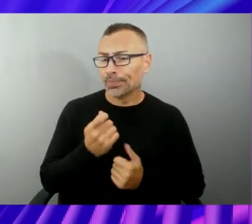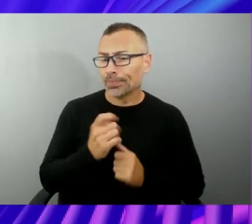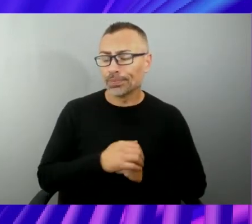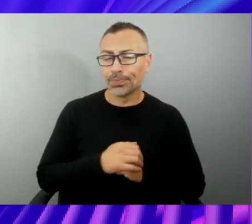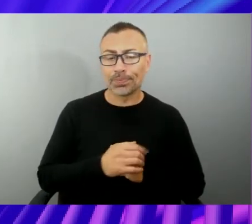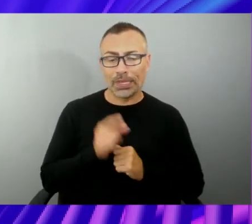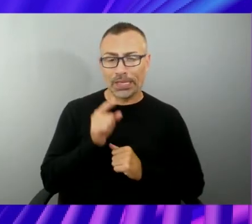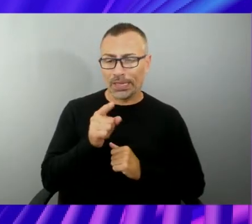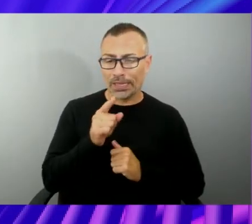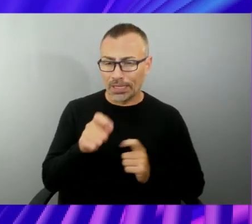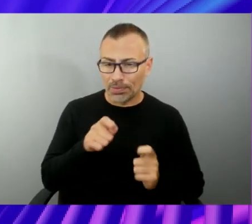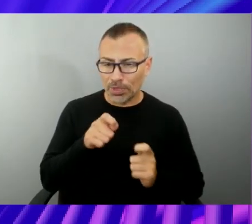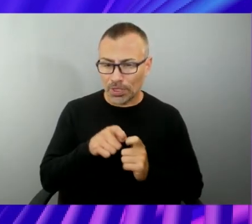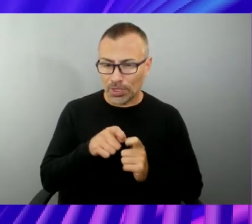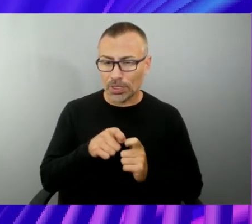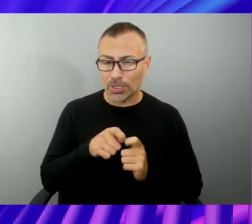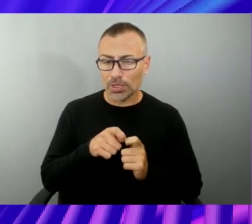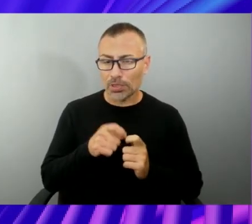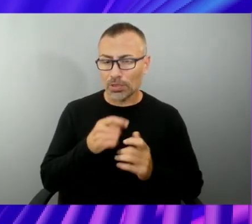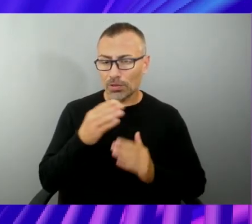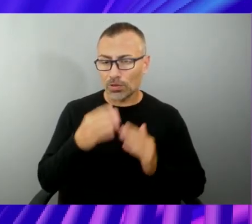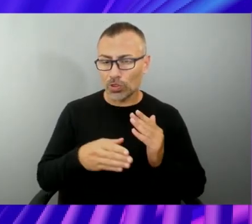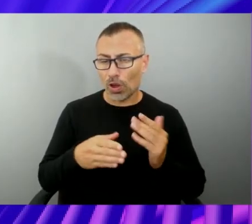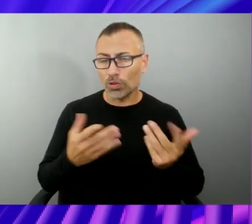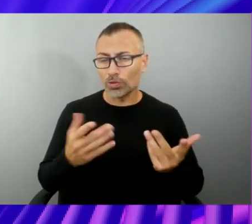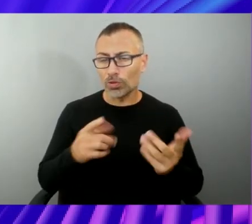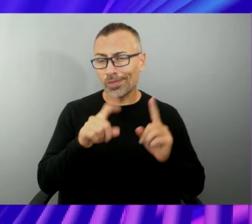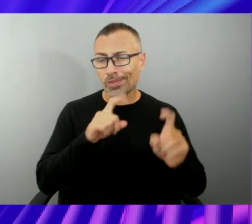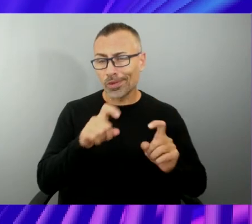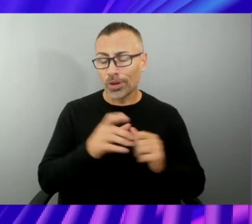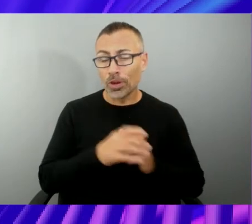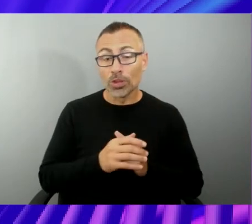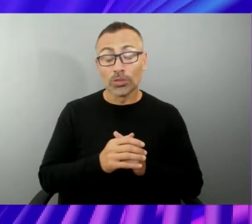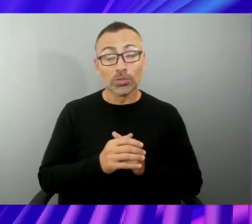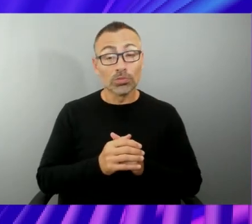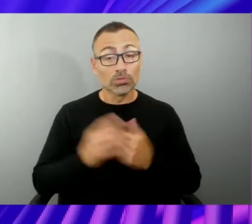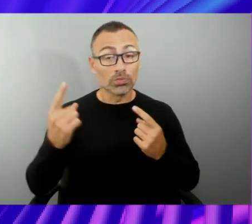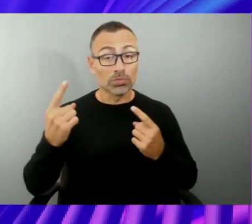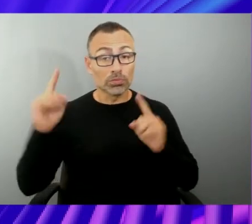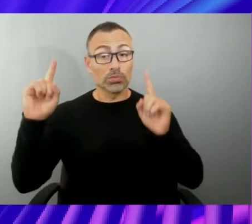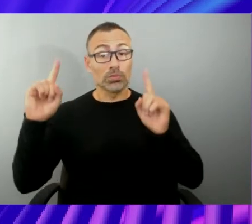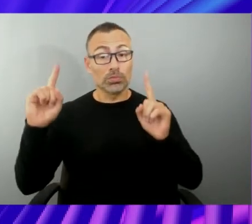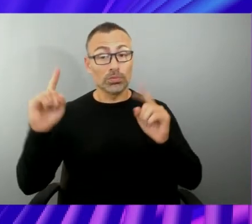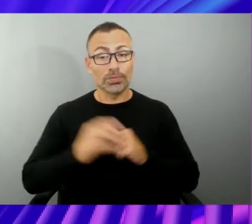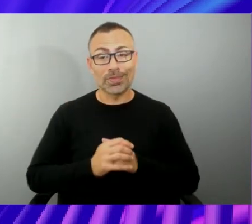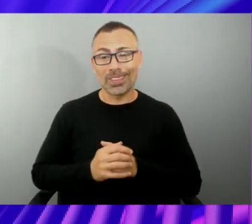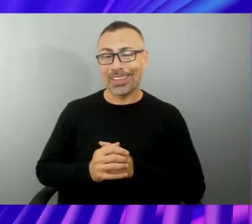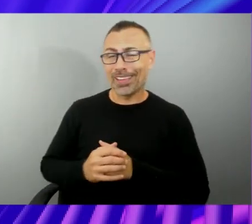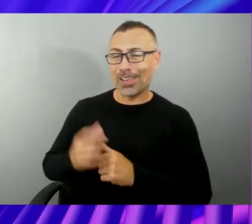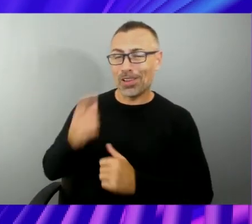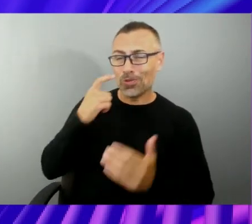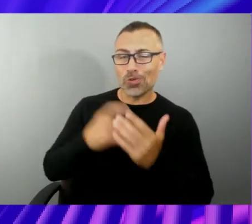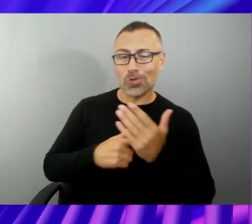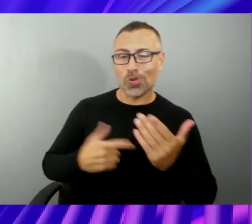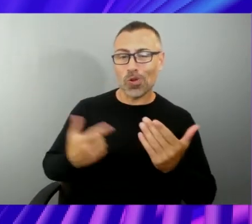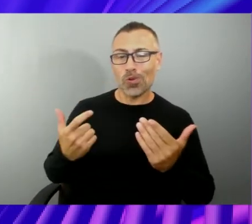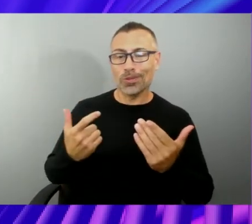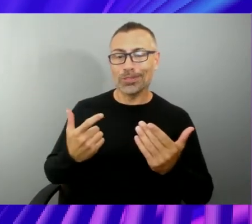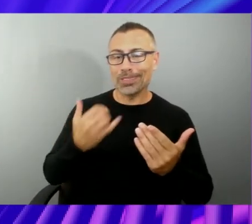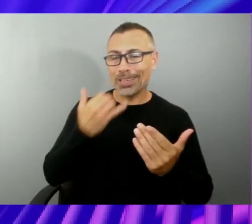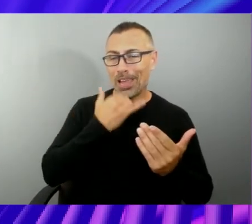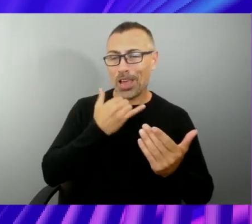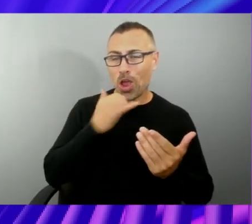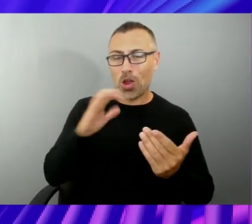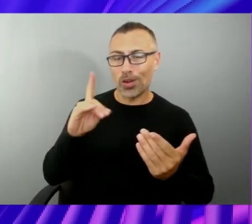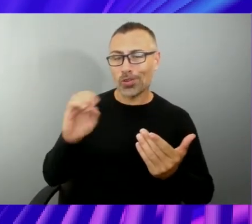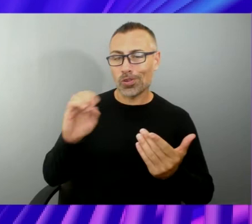result of Athena query, you'll get a success. And there's no error code. There's no error code. But one thing that you might